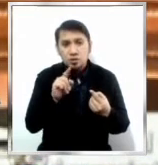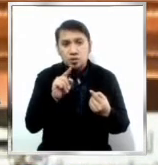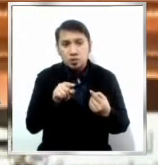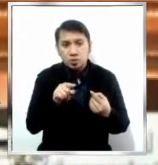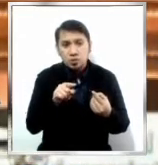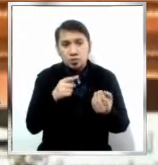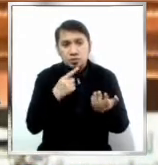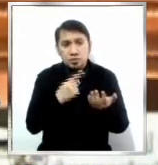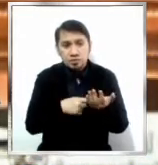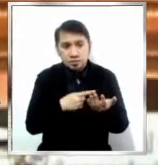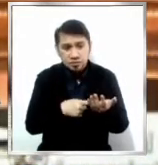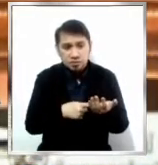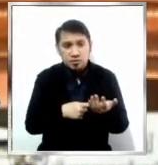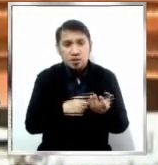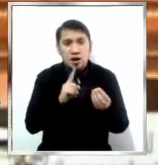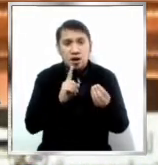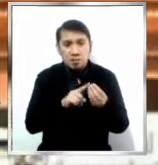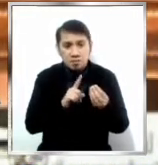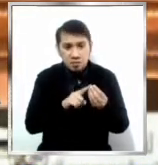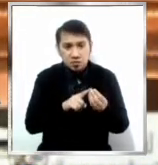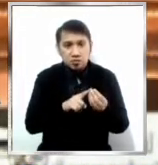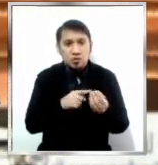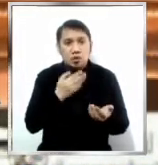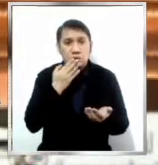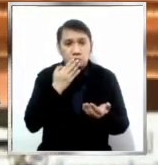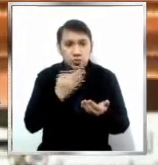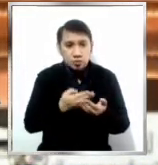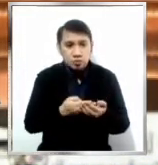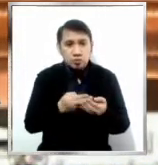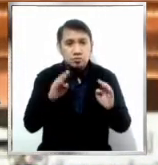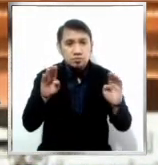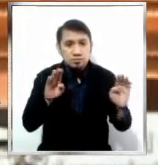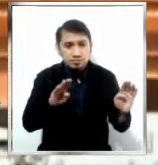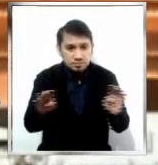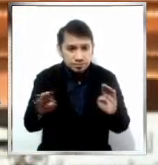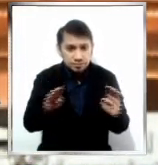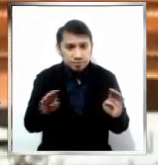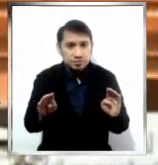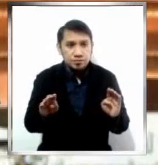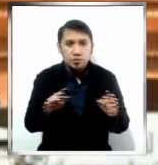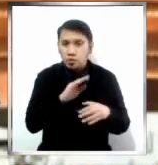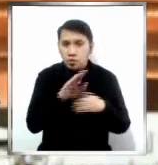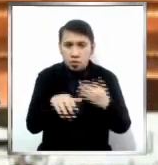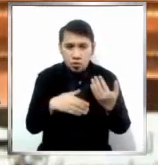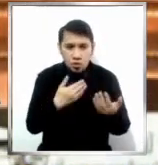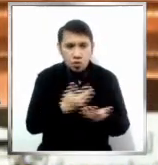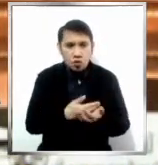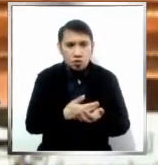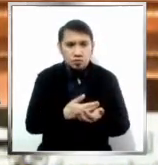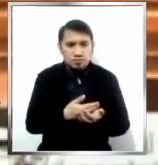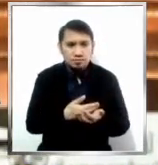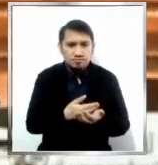good behavior, lahat na kwintahin mo. Ngayon, kung